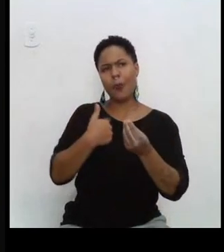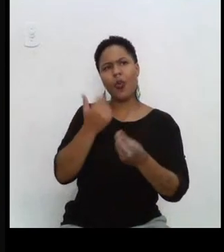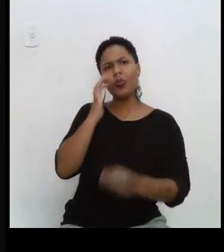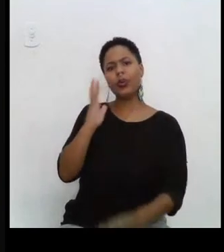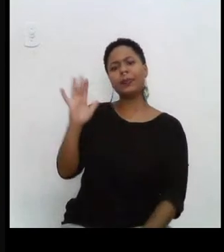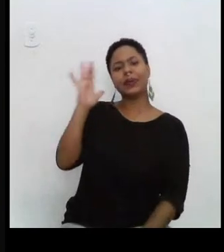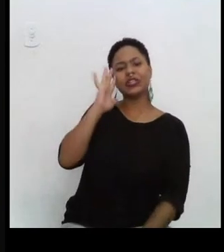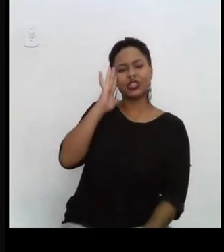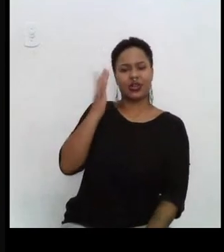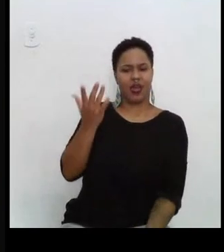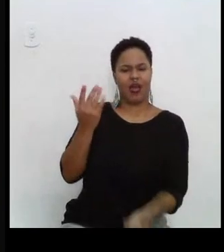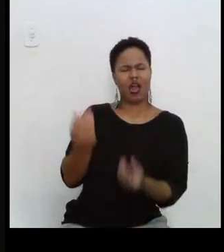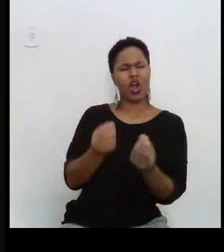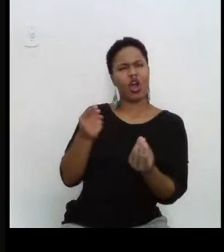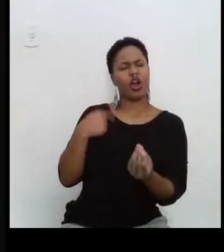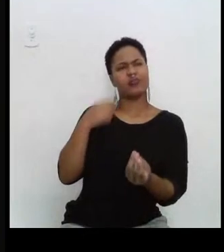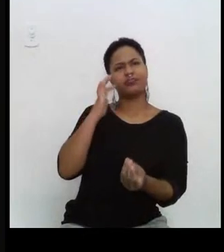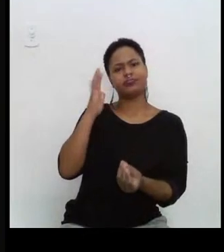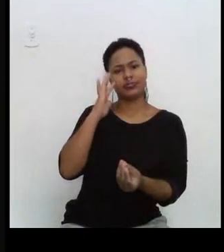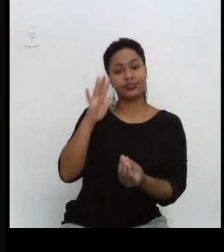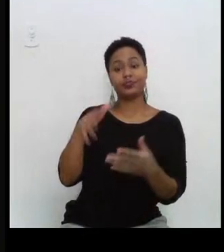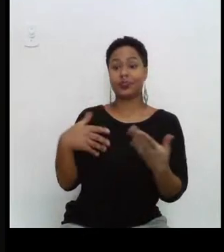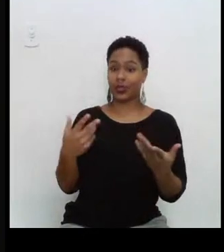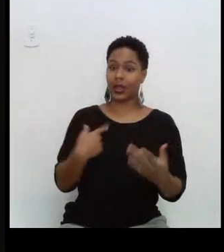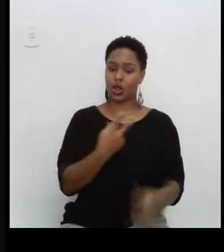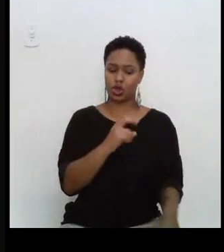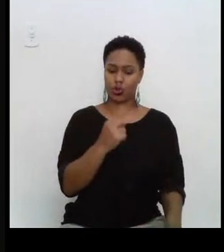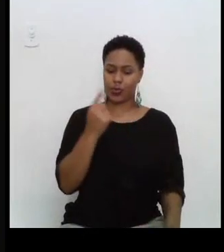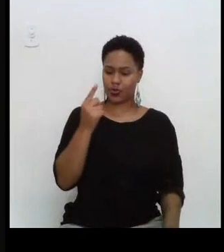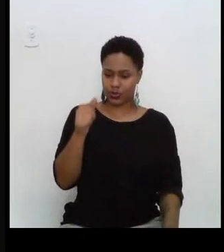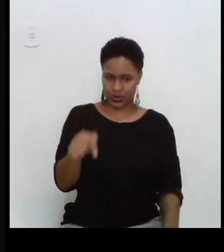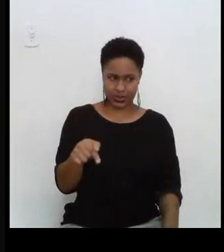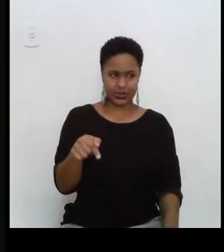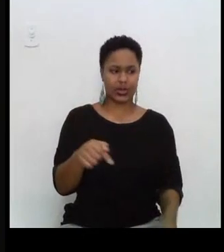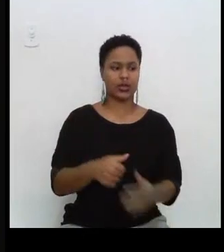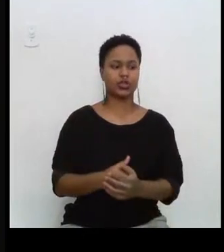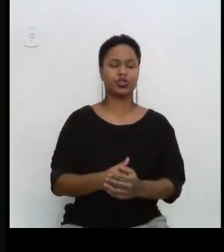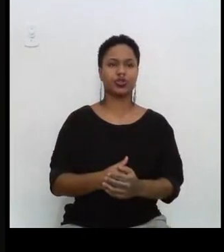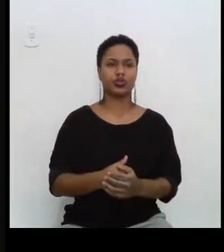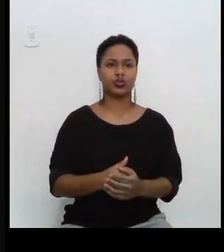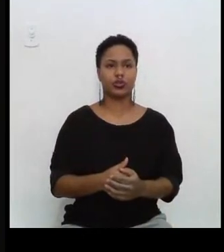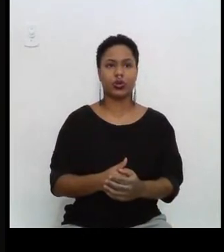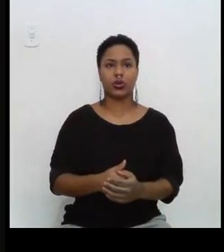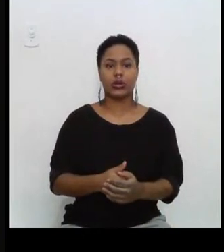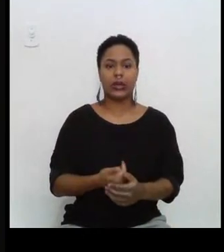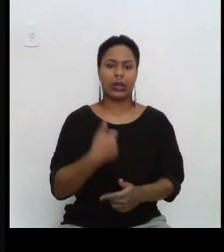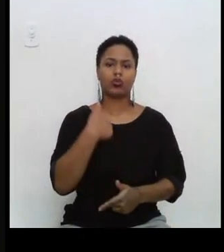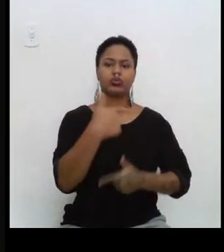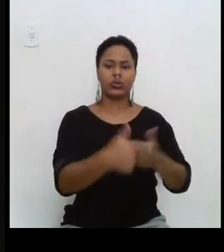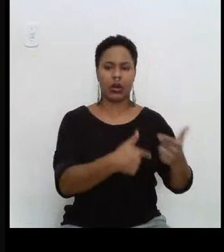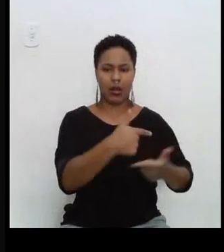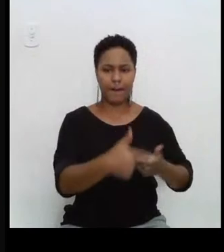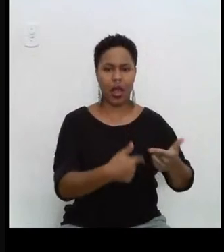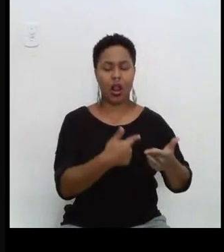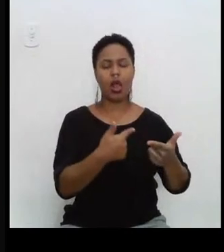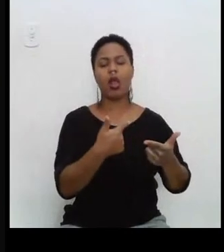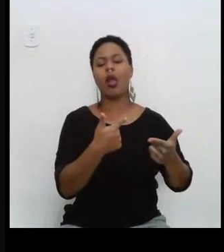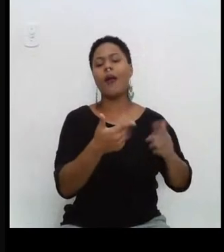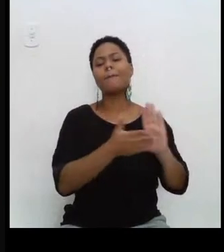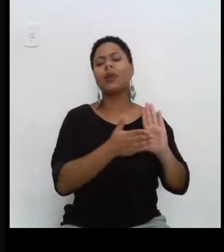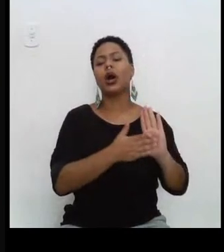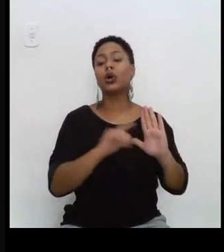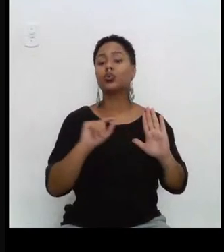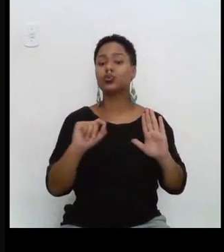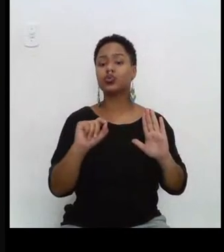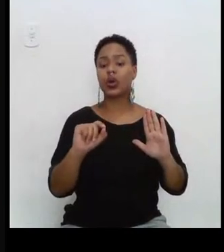and want to mention I am the school context for Heart disease and on and